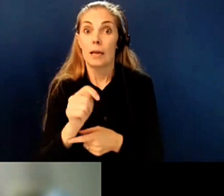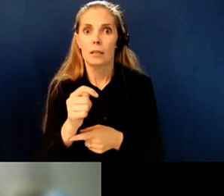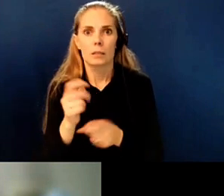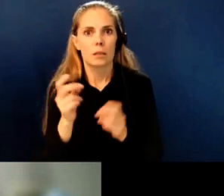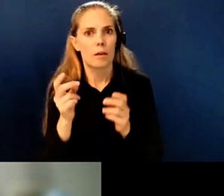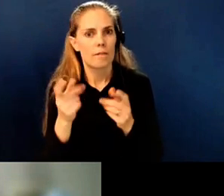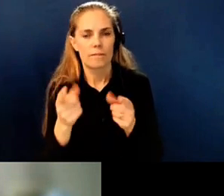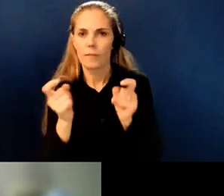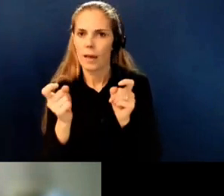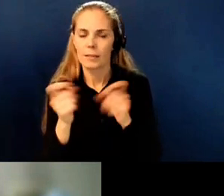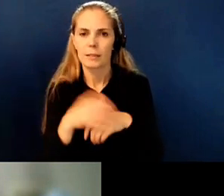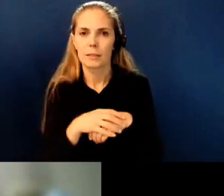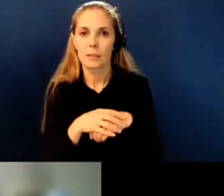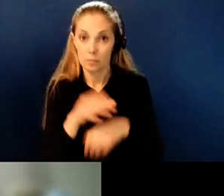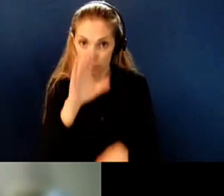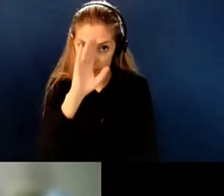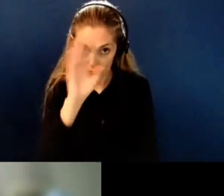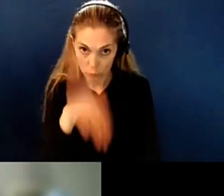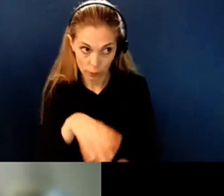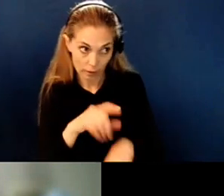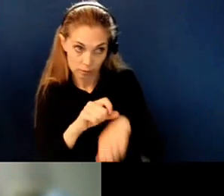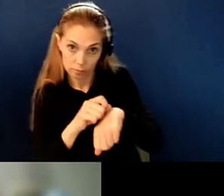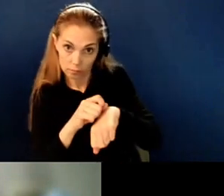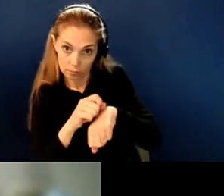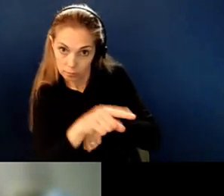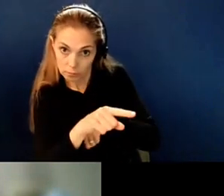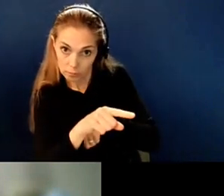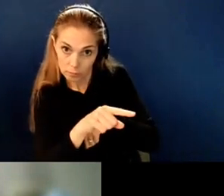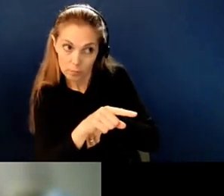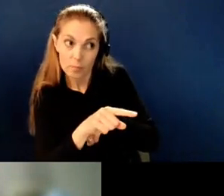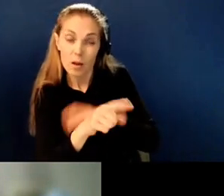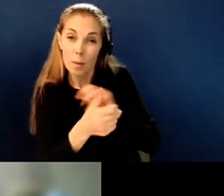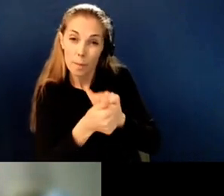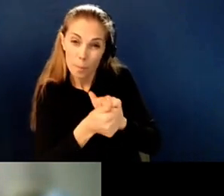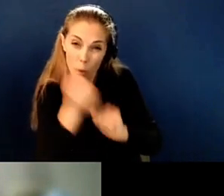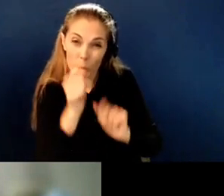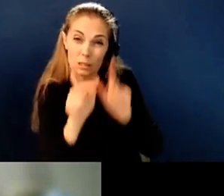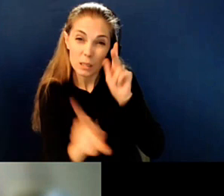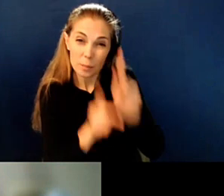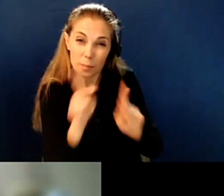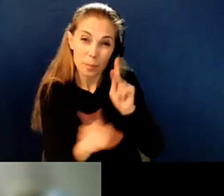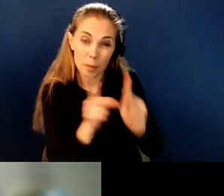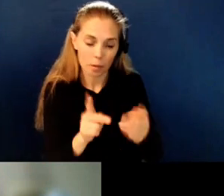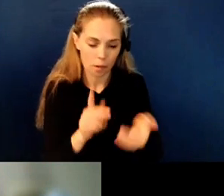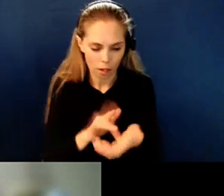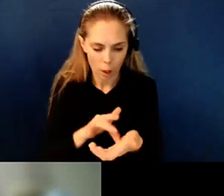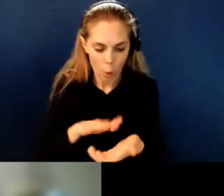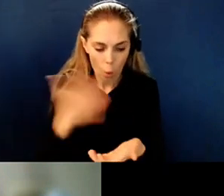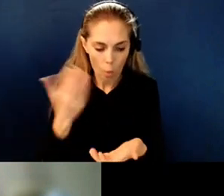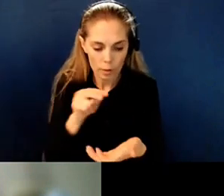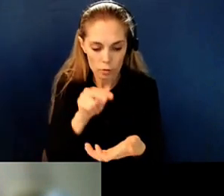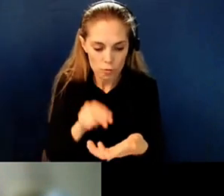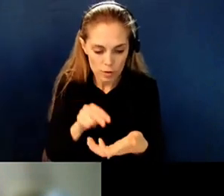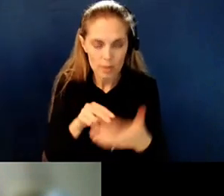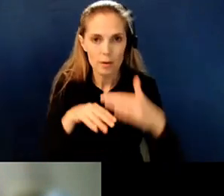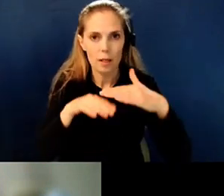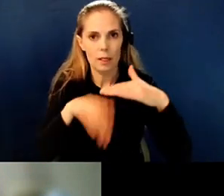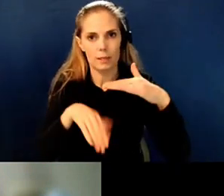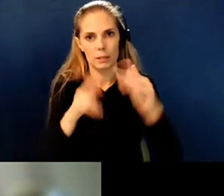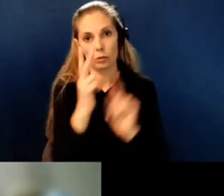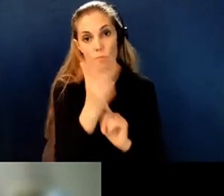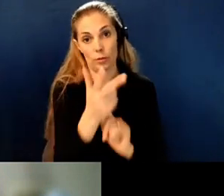really special about the texting technology that gives it an advantage over, messaging via social media apps or